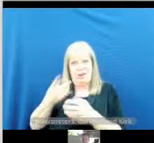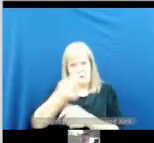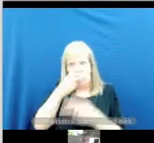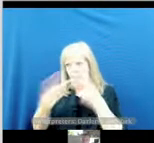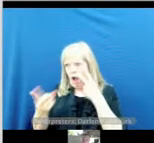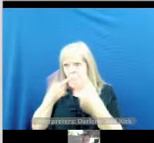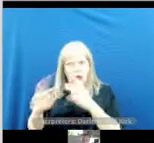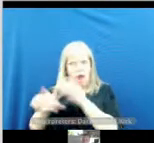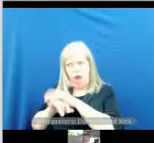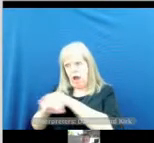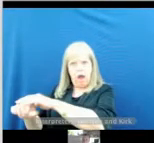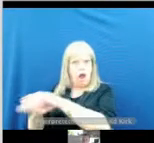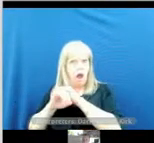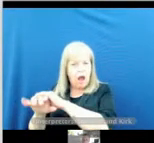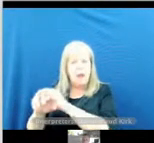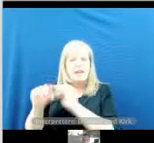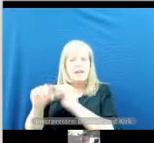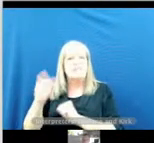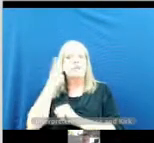works.